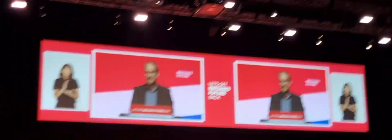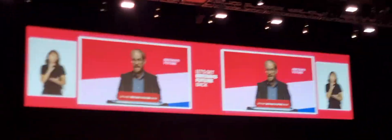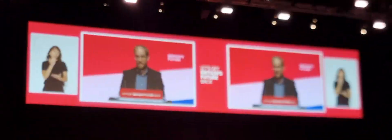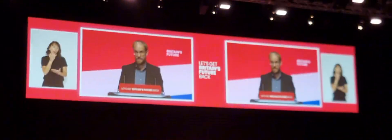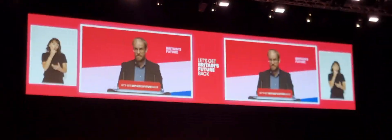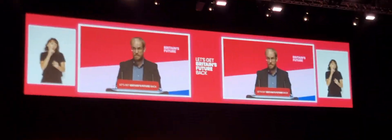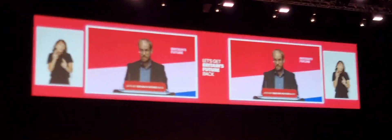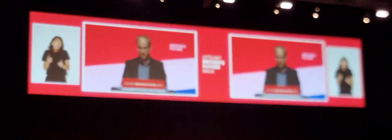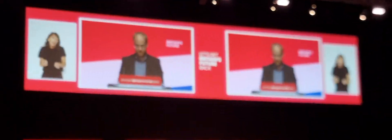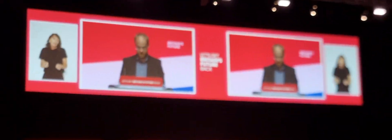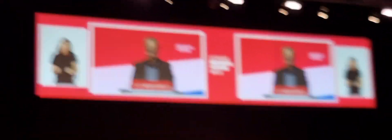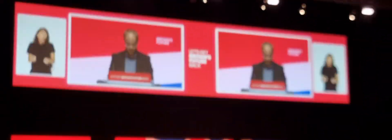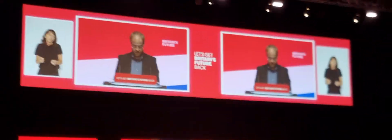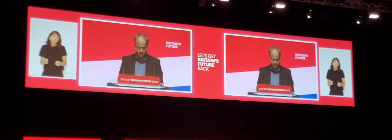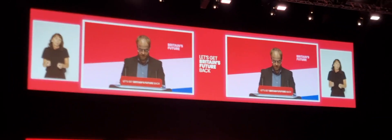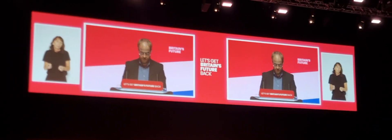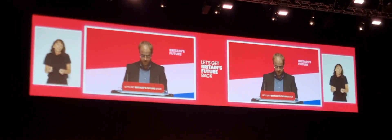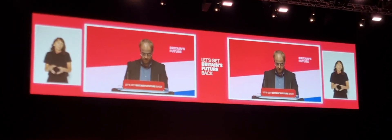will be dead.